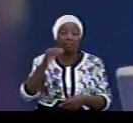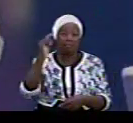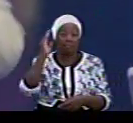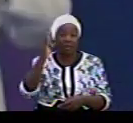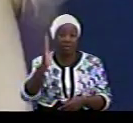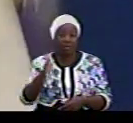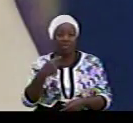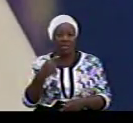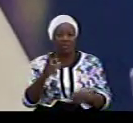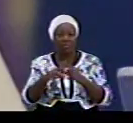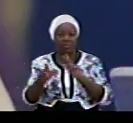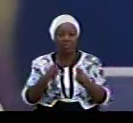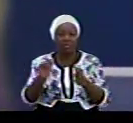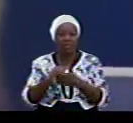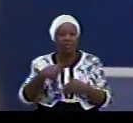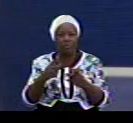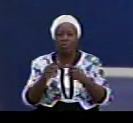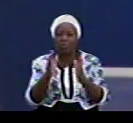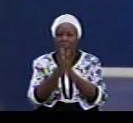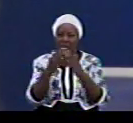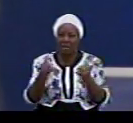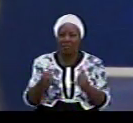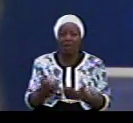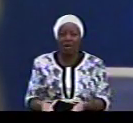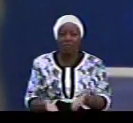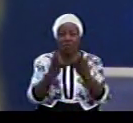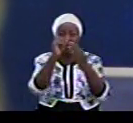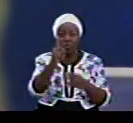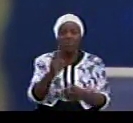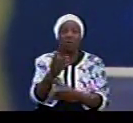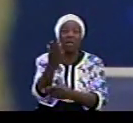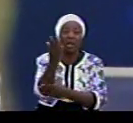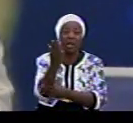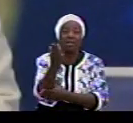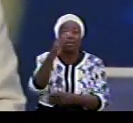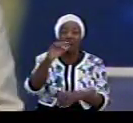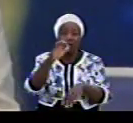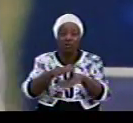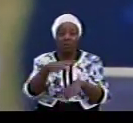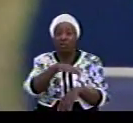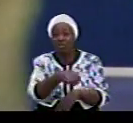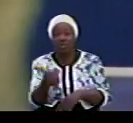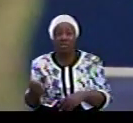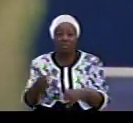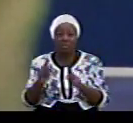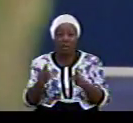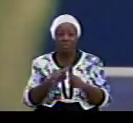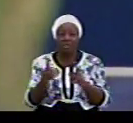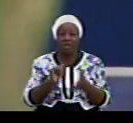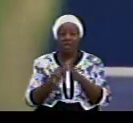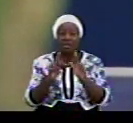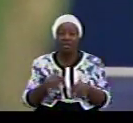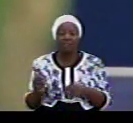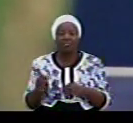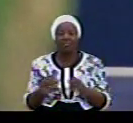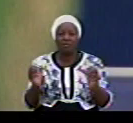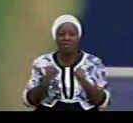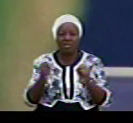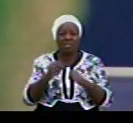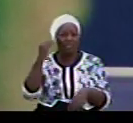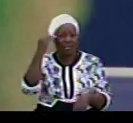now, raise up one hand, touch the other place. She shook her head and she said,